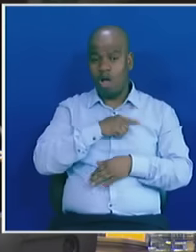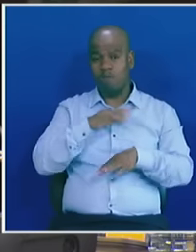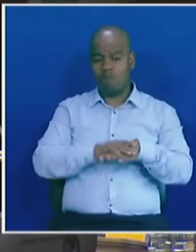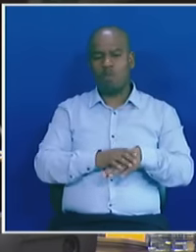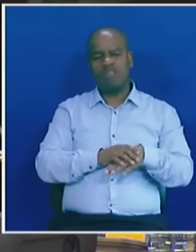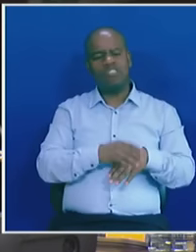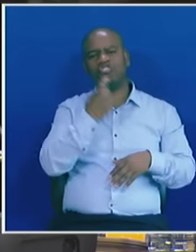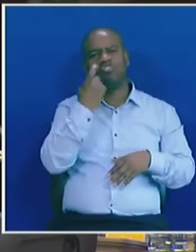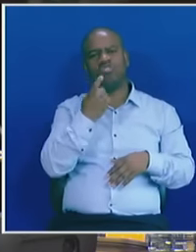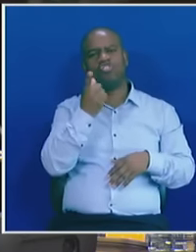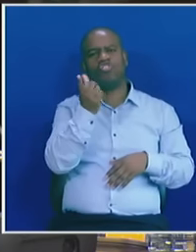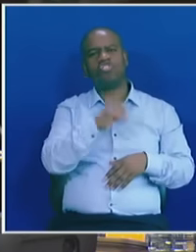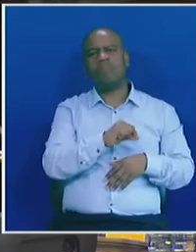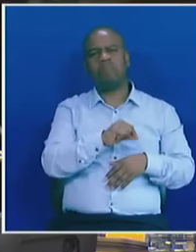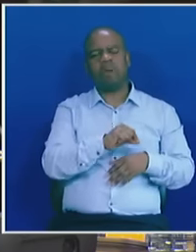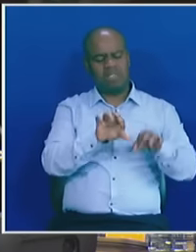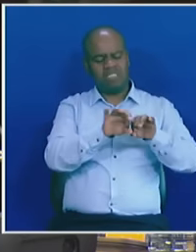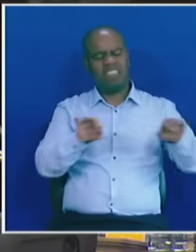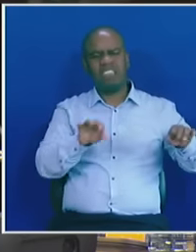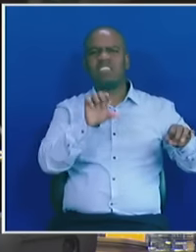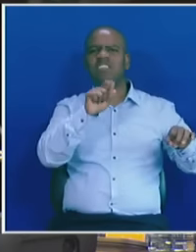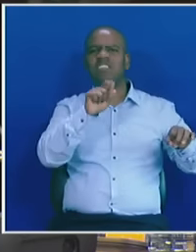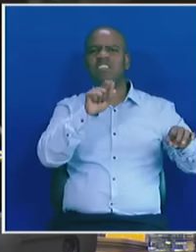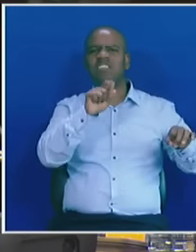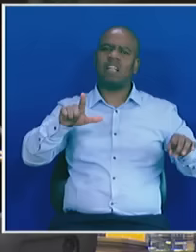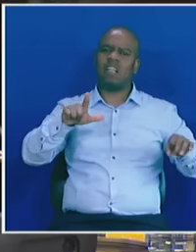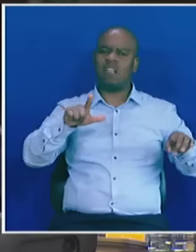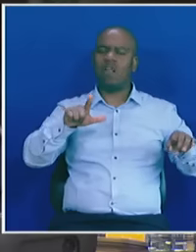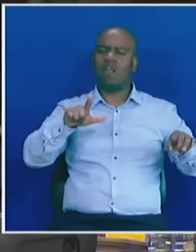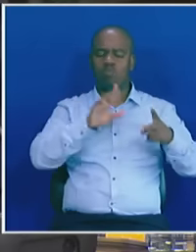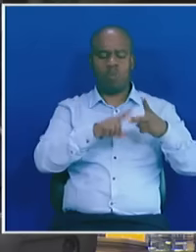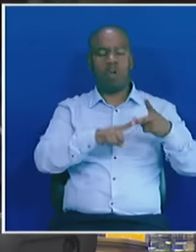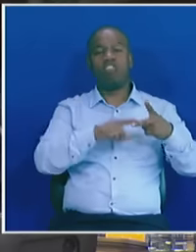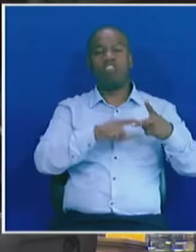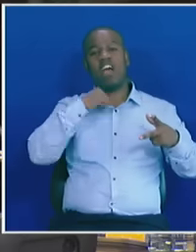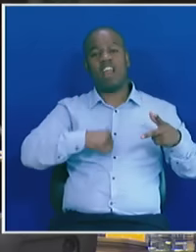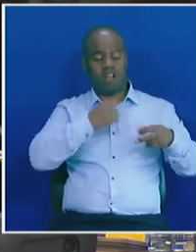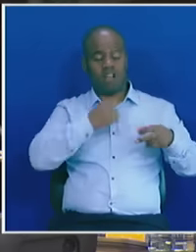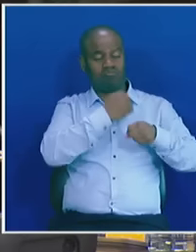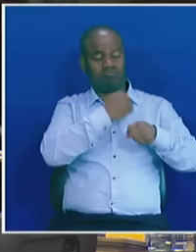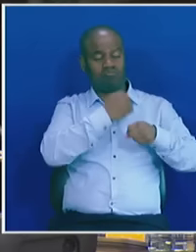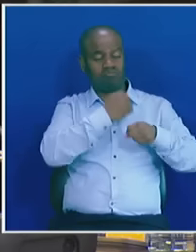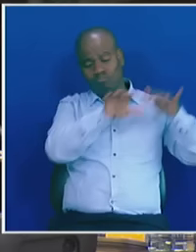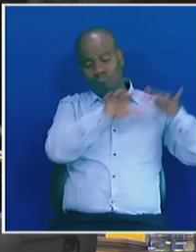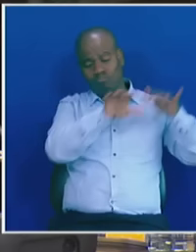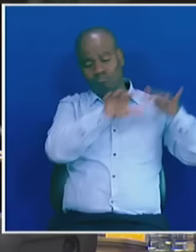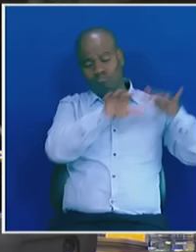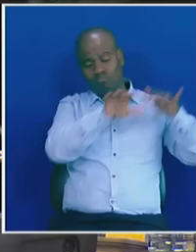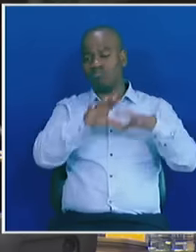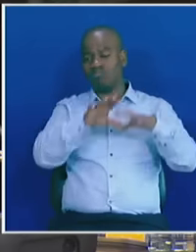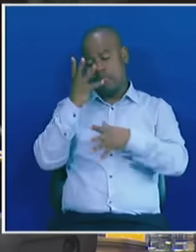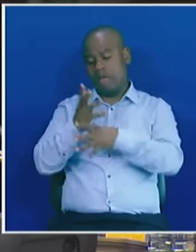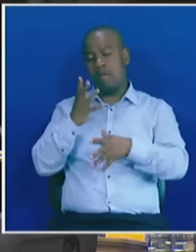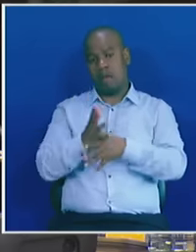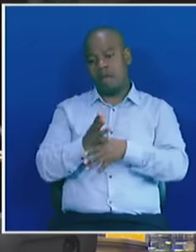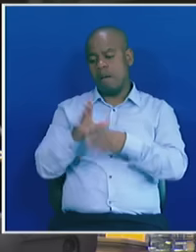steel products by our so-called partners from China. Together with looming strikes in the labor market